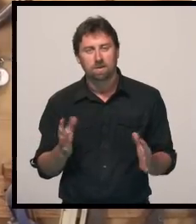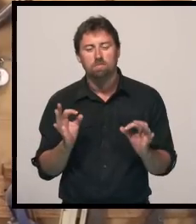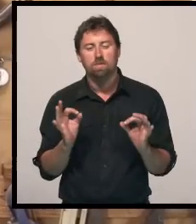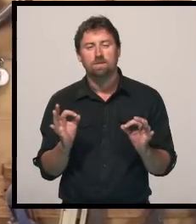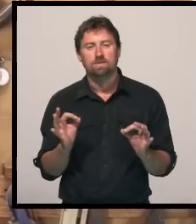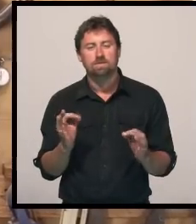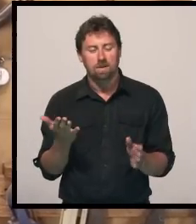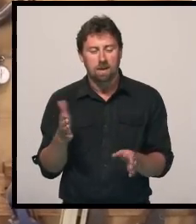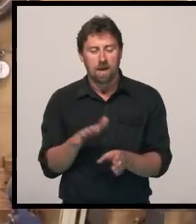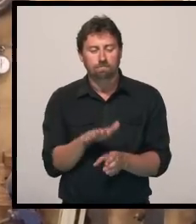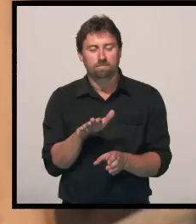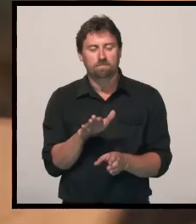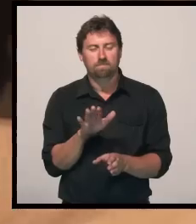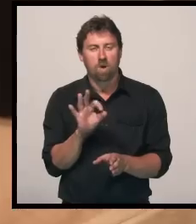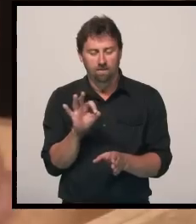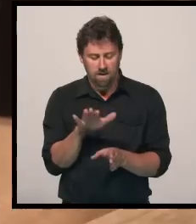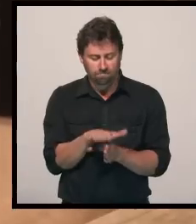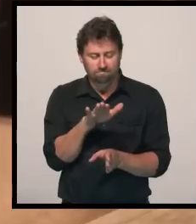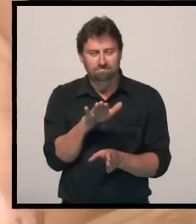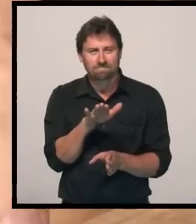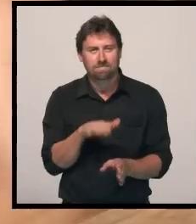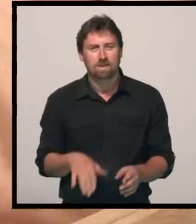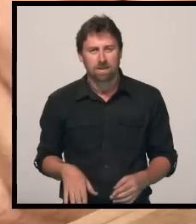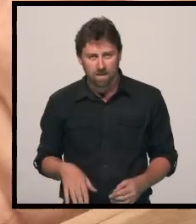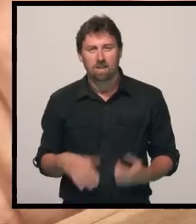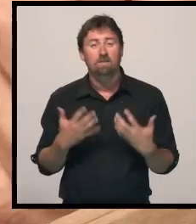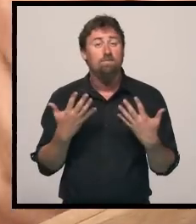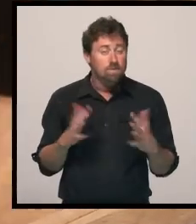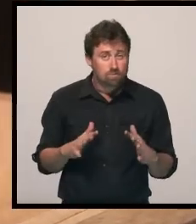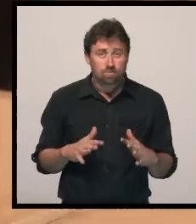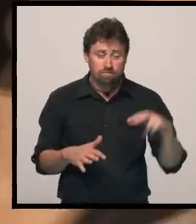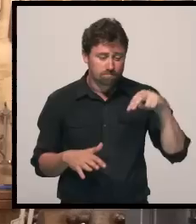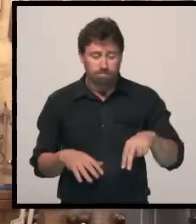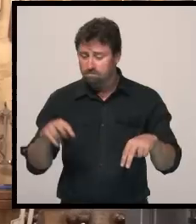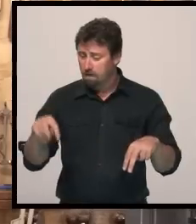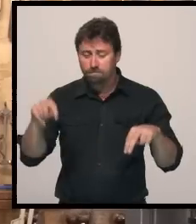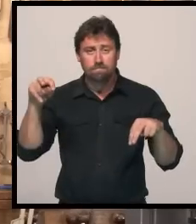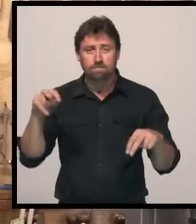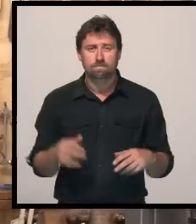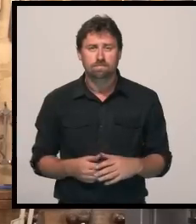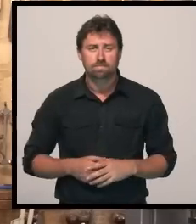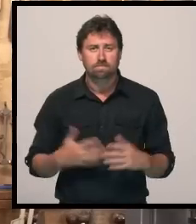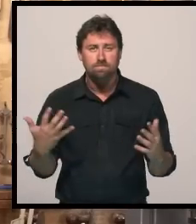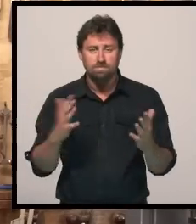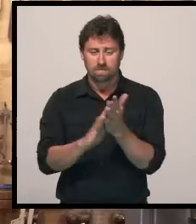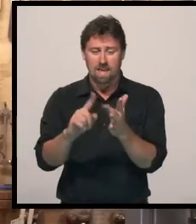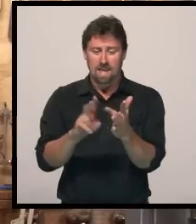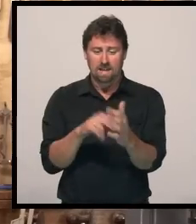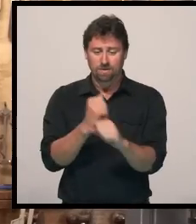It's a nice sound, isn't it? Then you just go ahead, put your other two screws in, and the hinges are